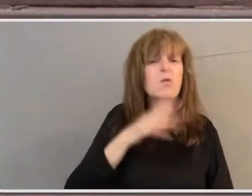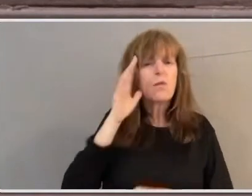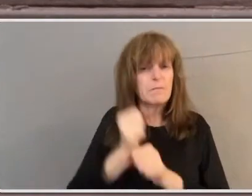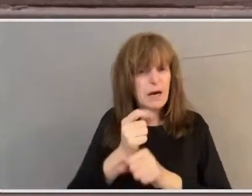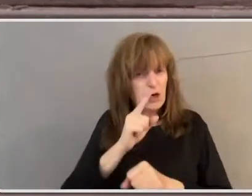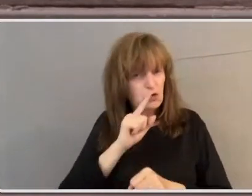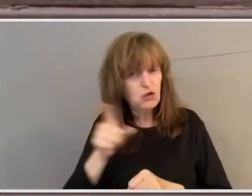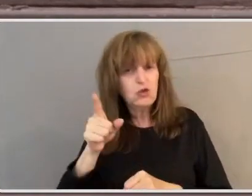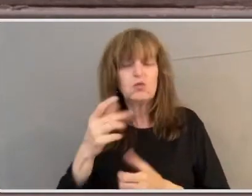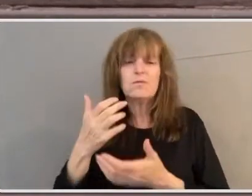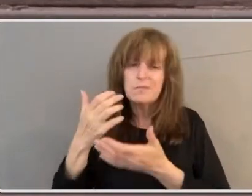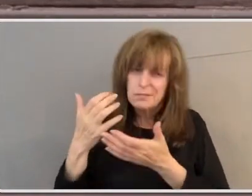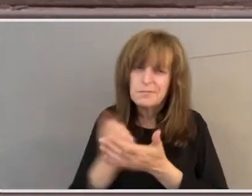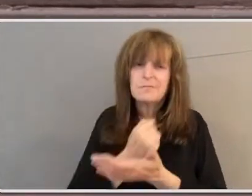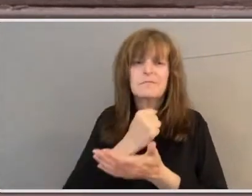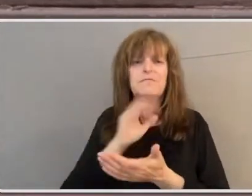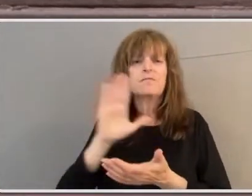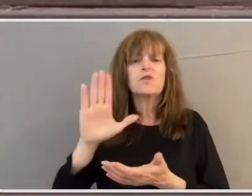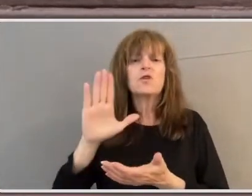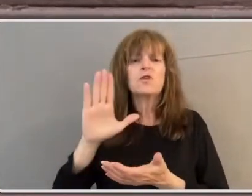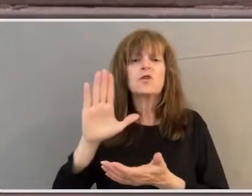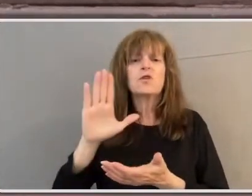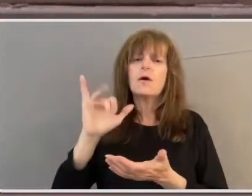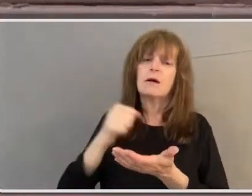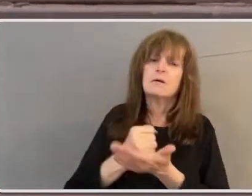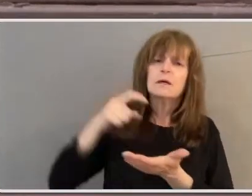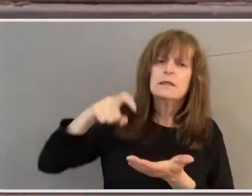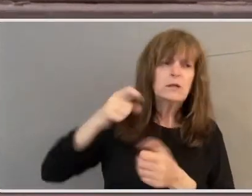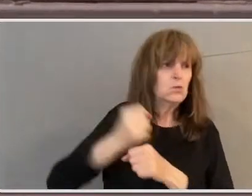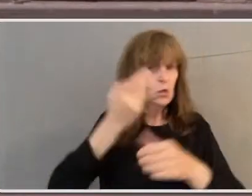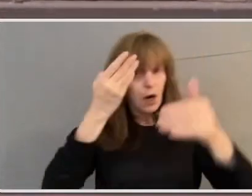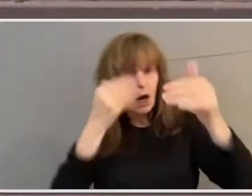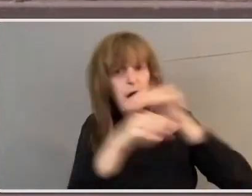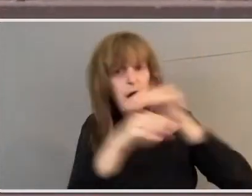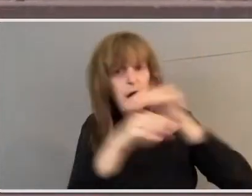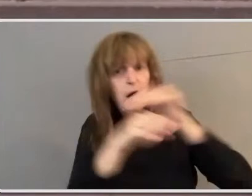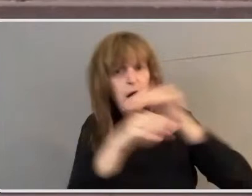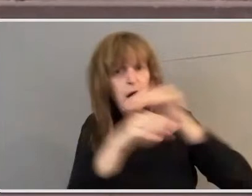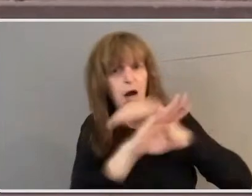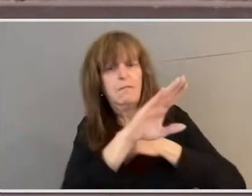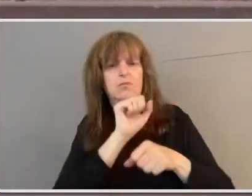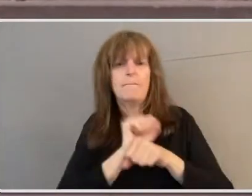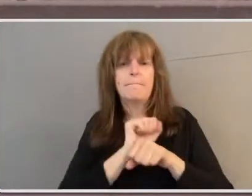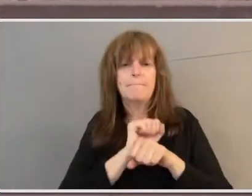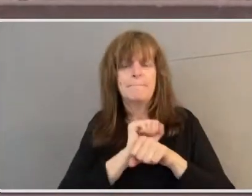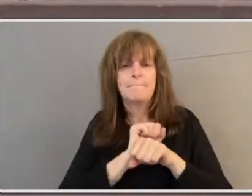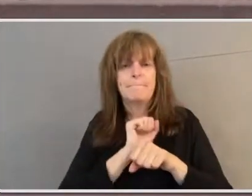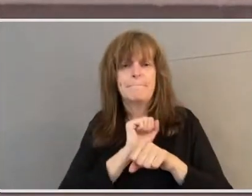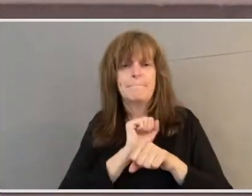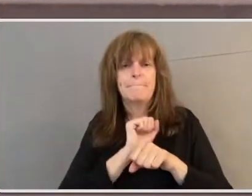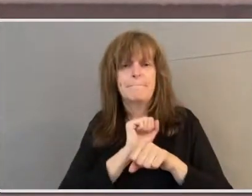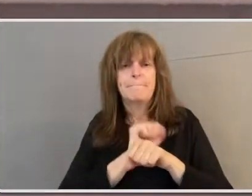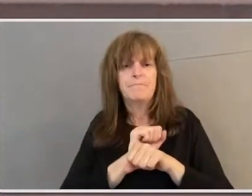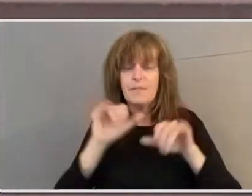need. This is what we're working for every single individual in Ontario.